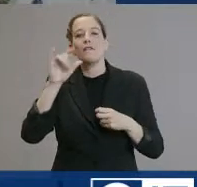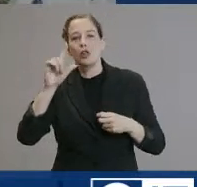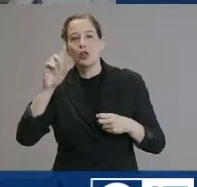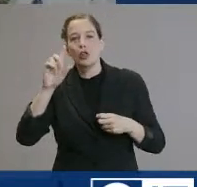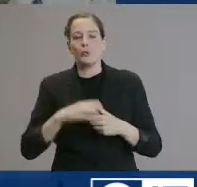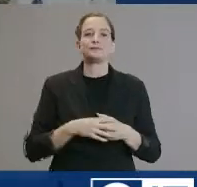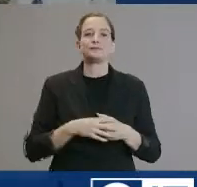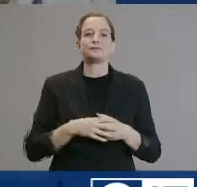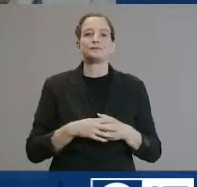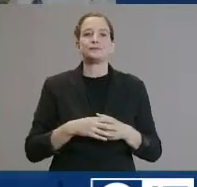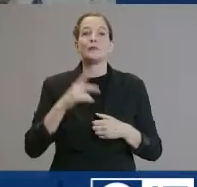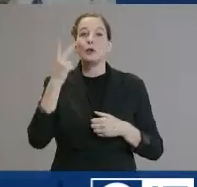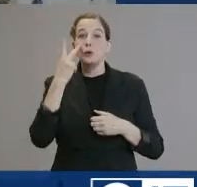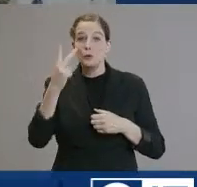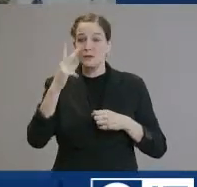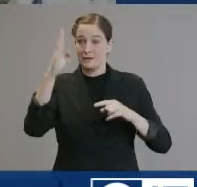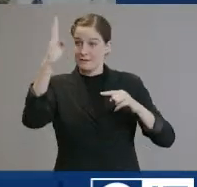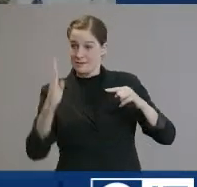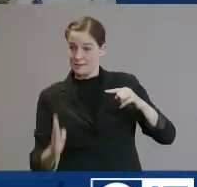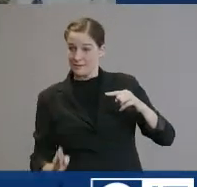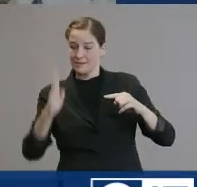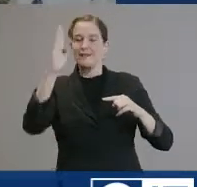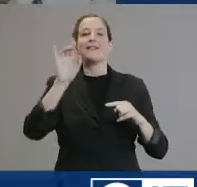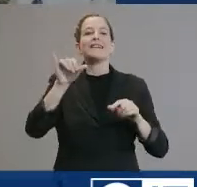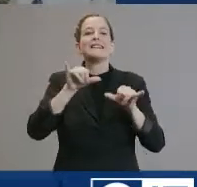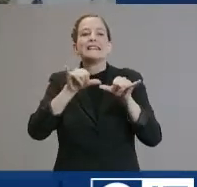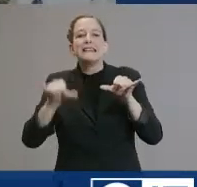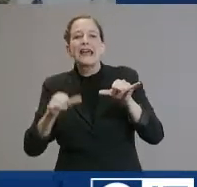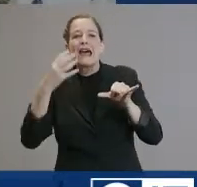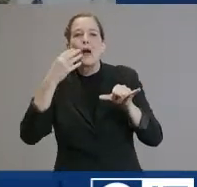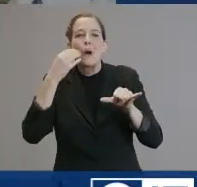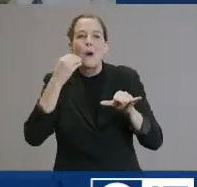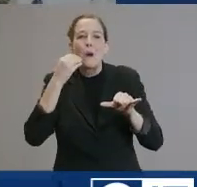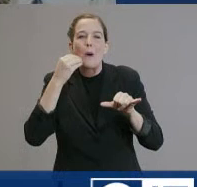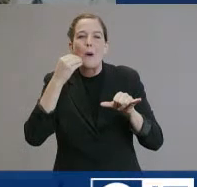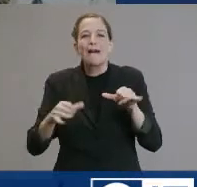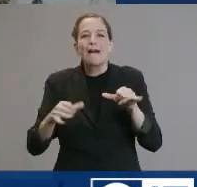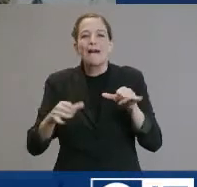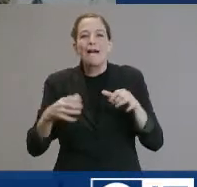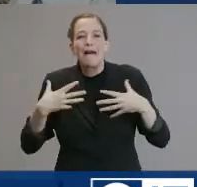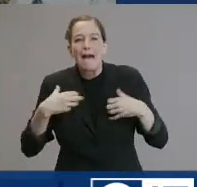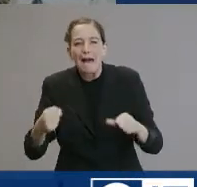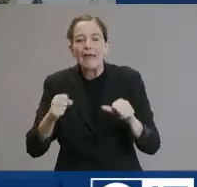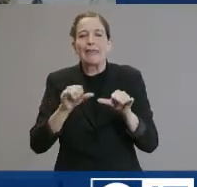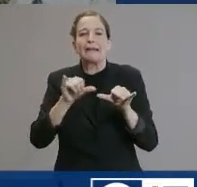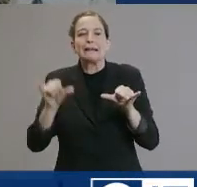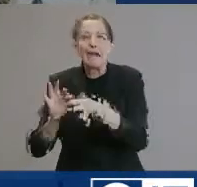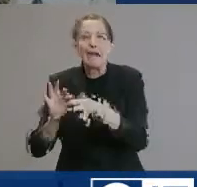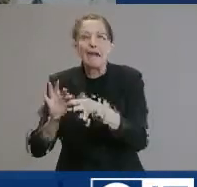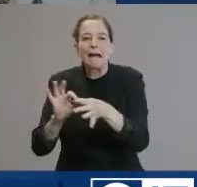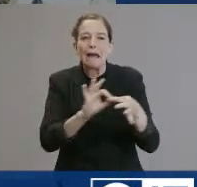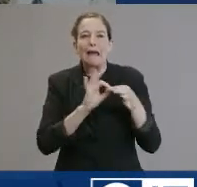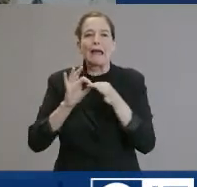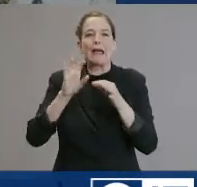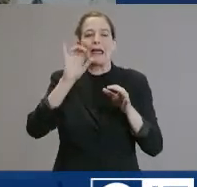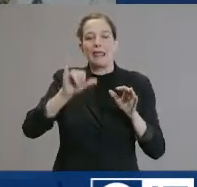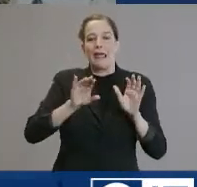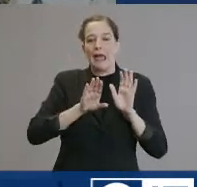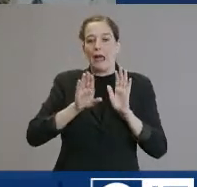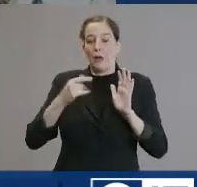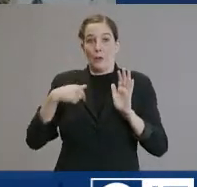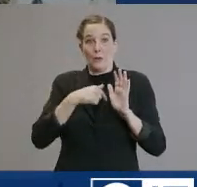This metric has been trending down to flat. We've seen de minimis increases